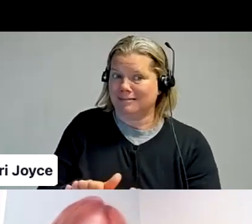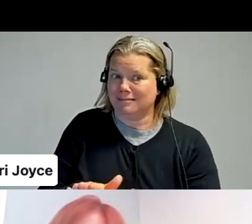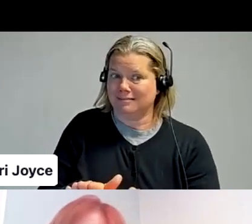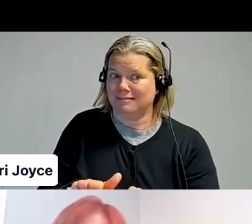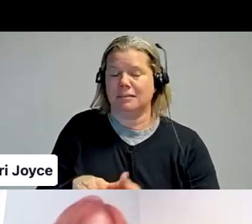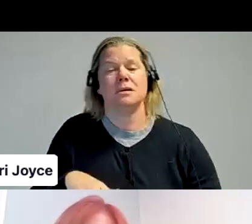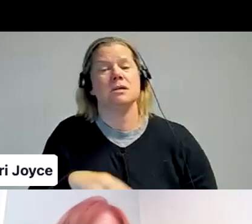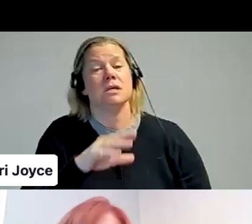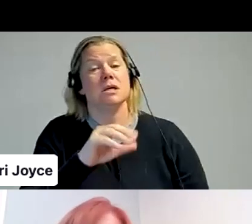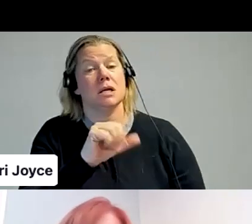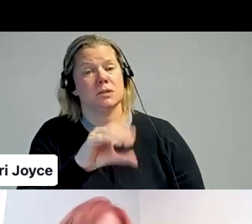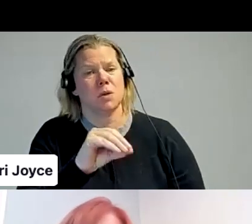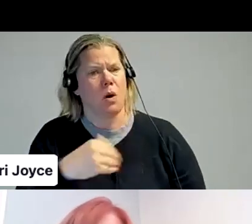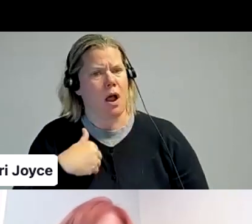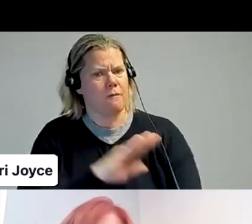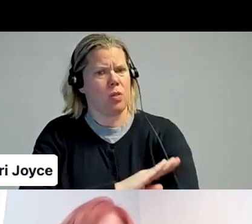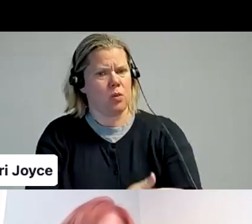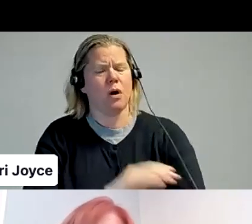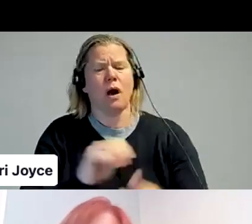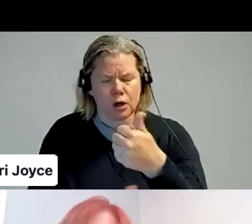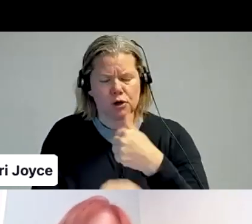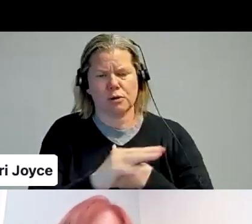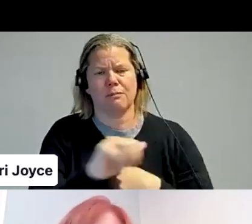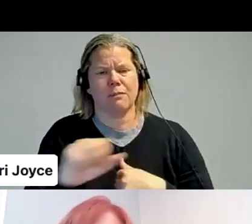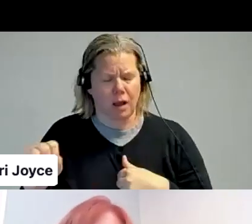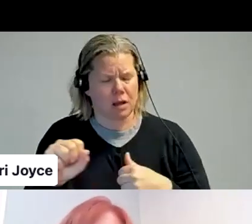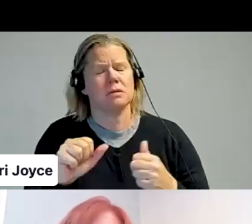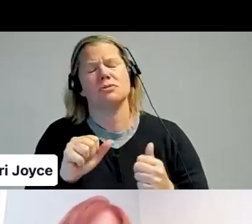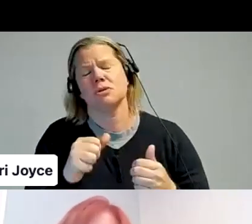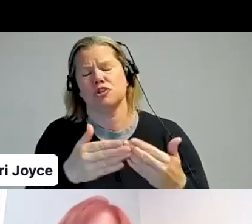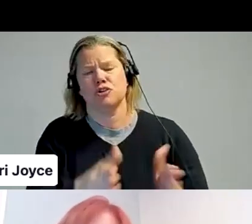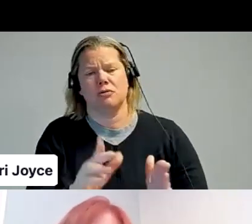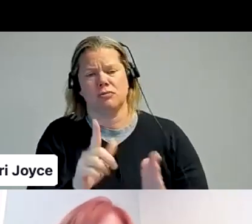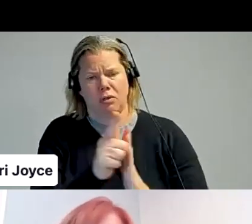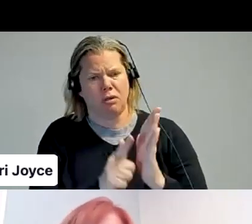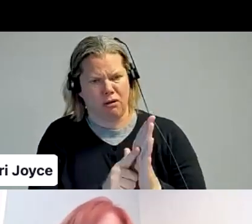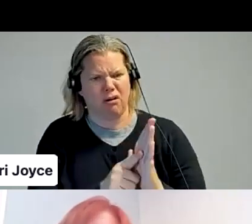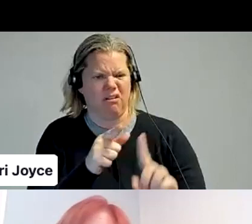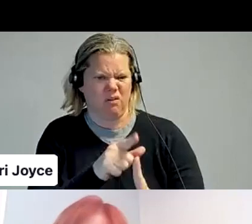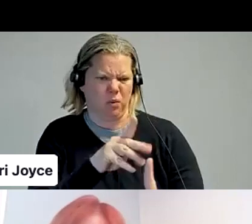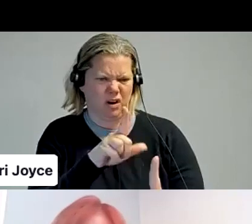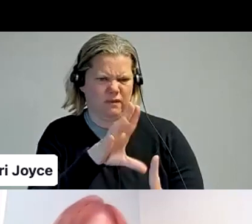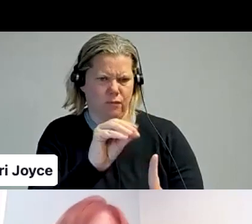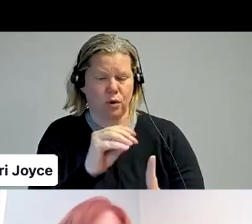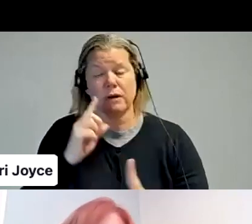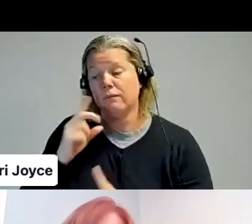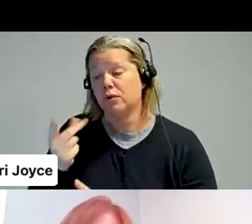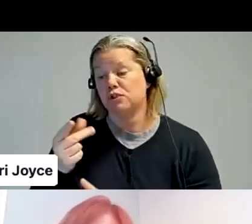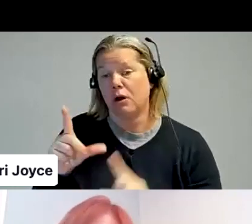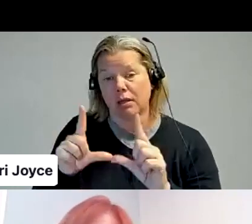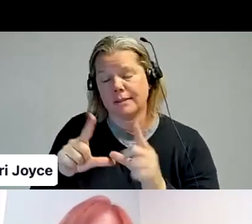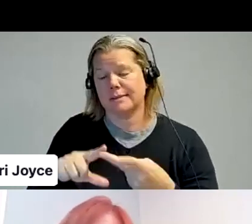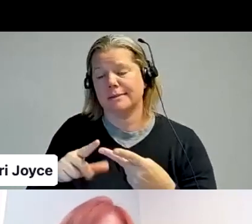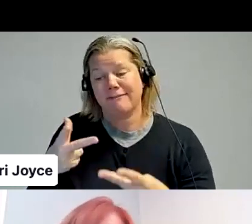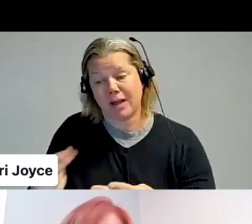ACOs have the authority under Mass General Laws, Chapter 140, related to things such as dog licensing,